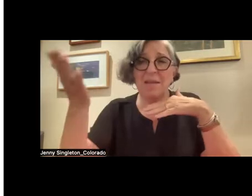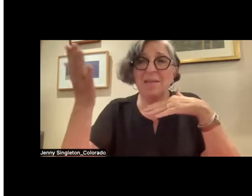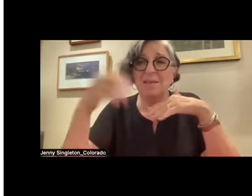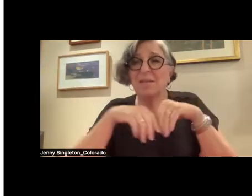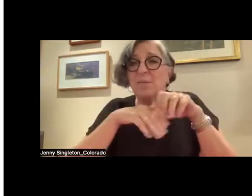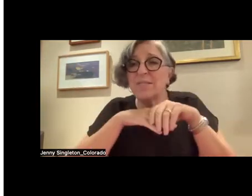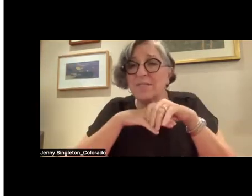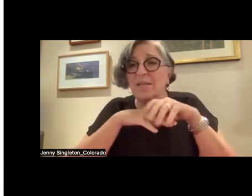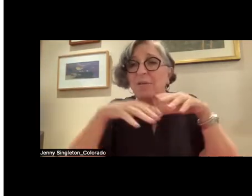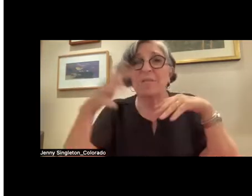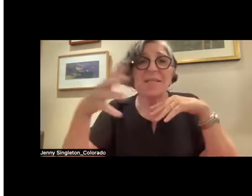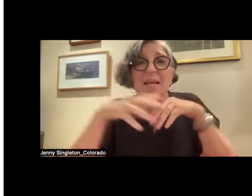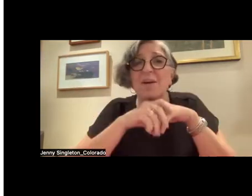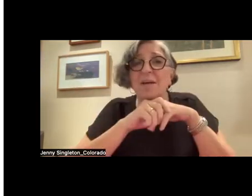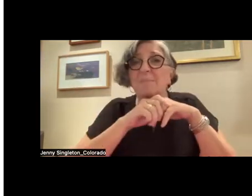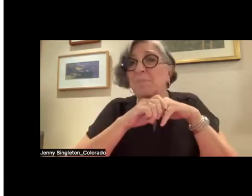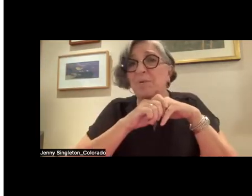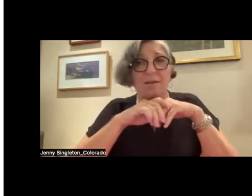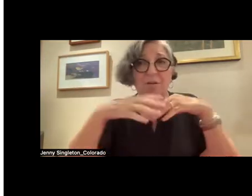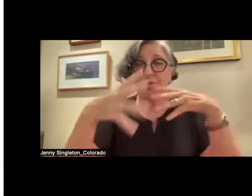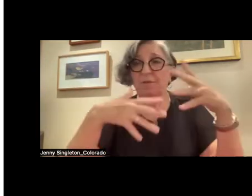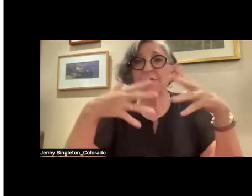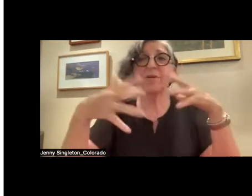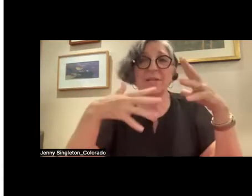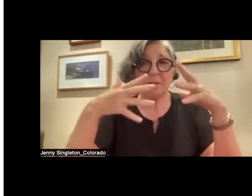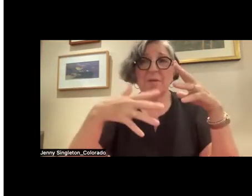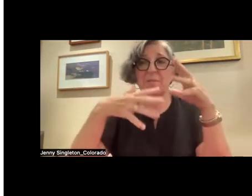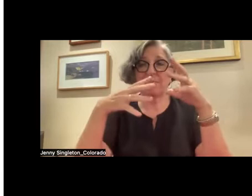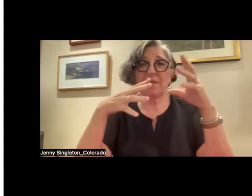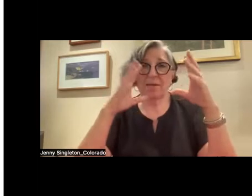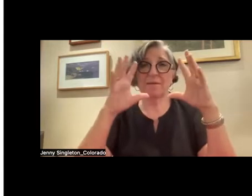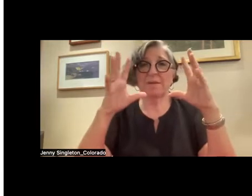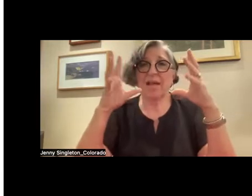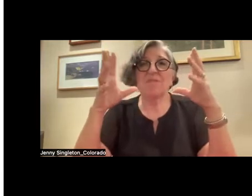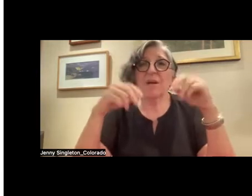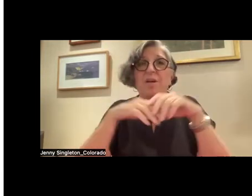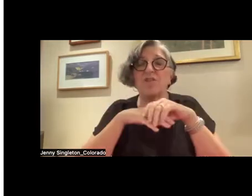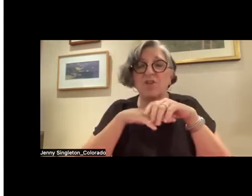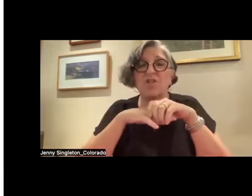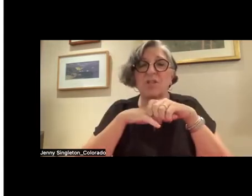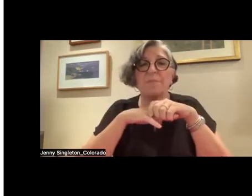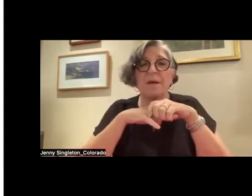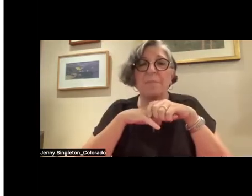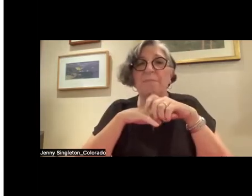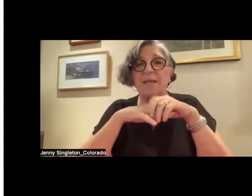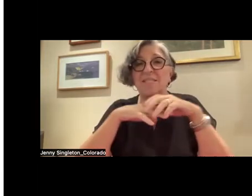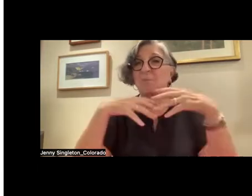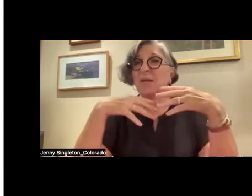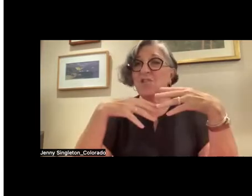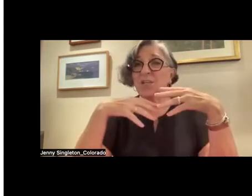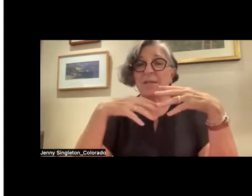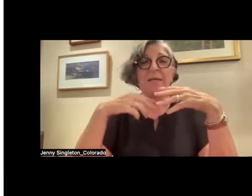In the sign linguistics area, people have also referred to some of the classifier construction